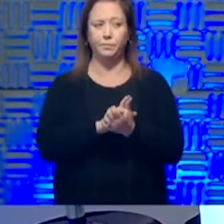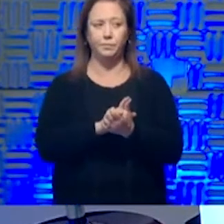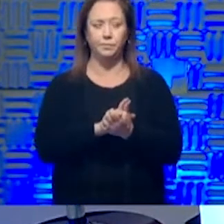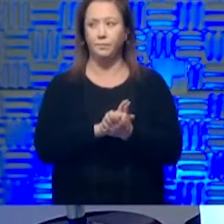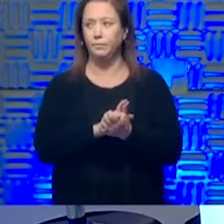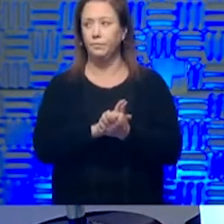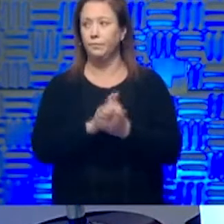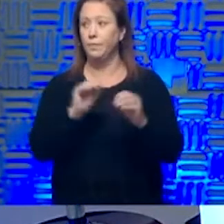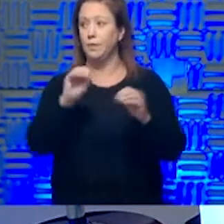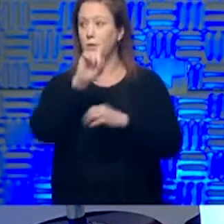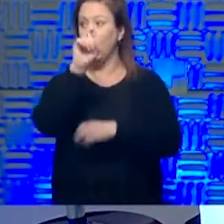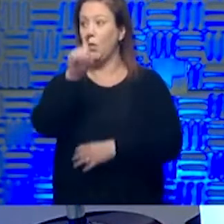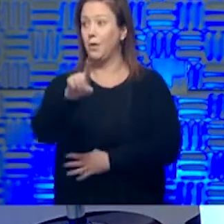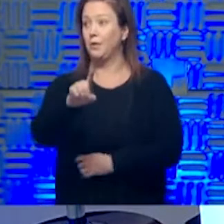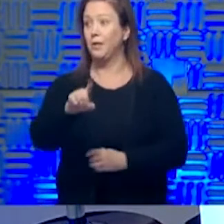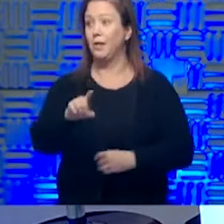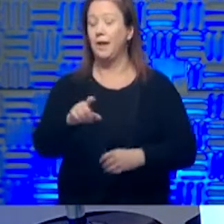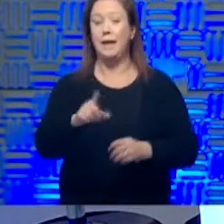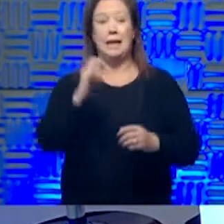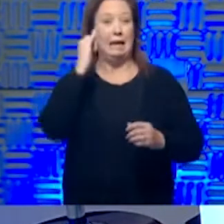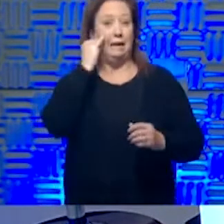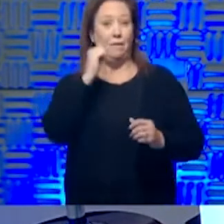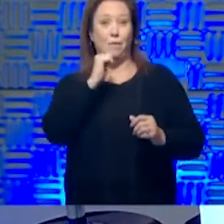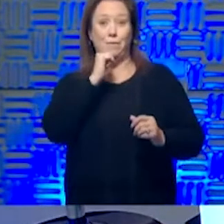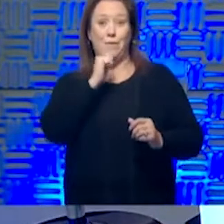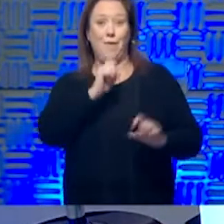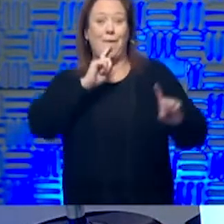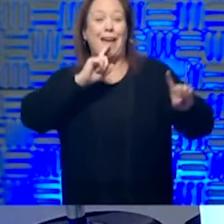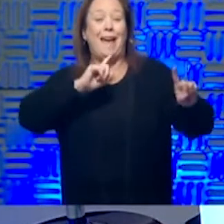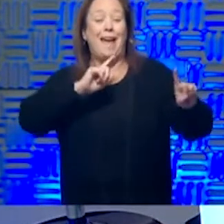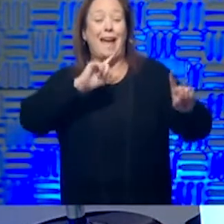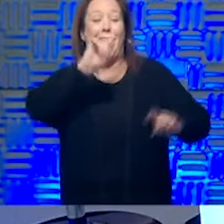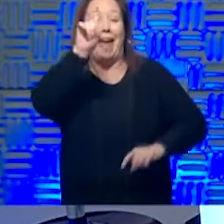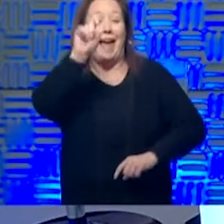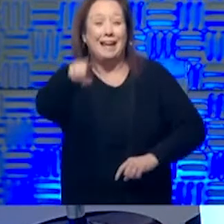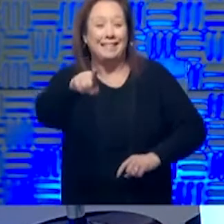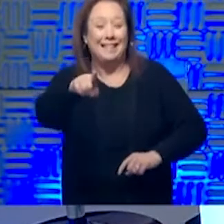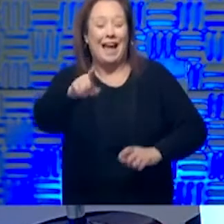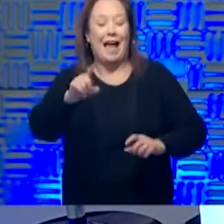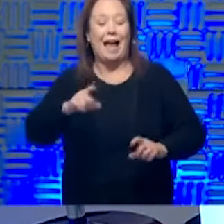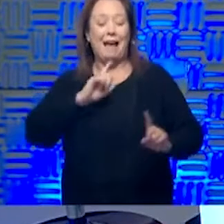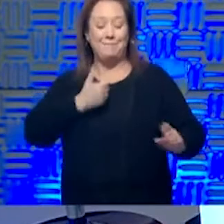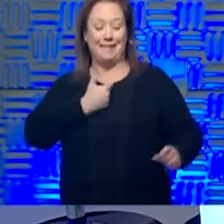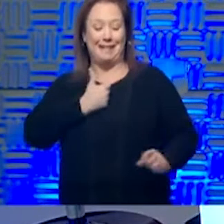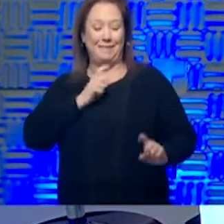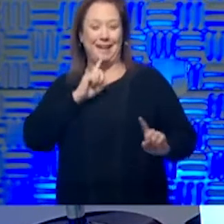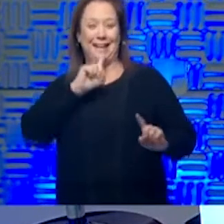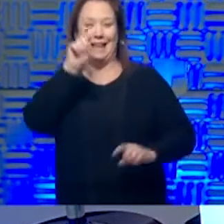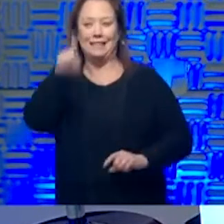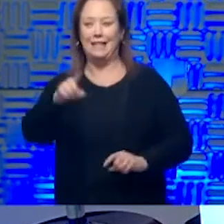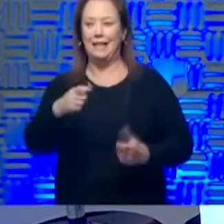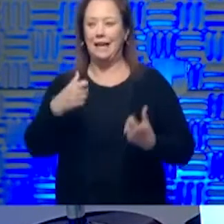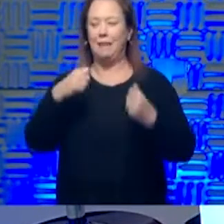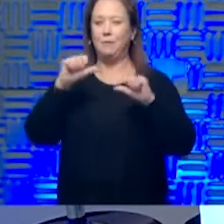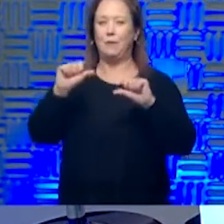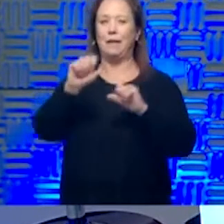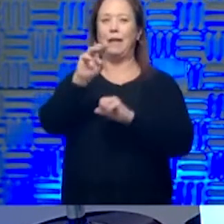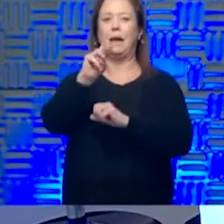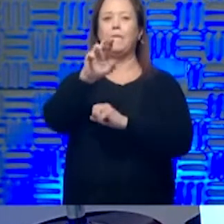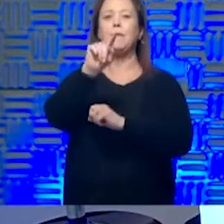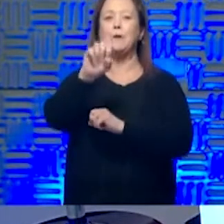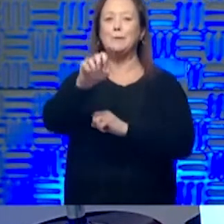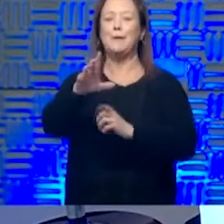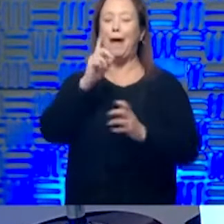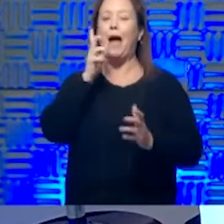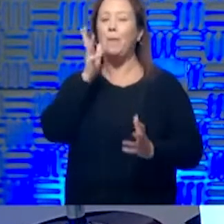I'm not hearing a question, which I get to fill it then. When you don't ask a question, I get to ask questions. Actually, I do have a question. I was just trying to take off my mute so everybody